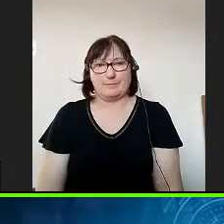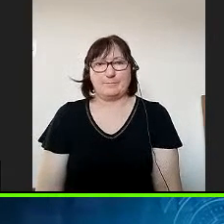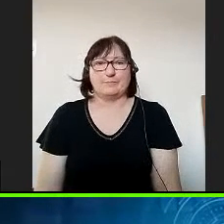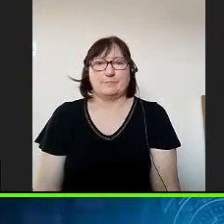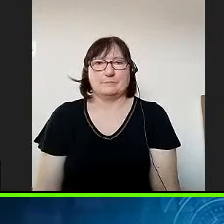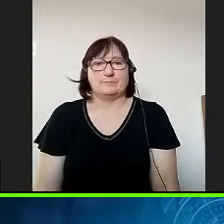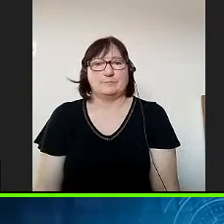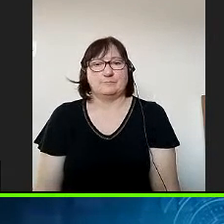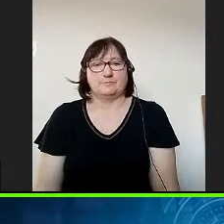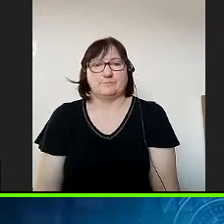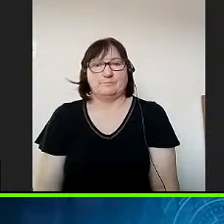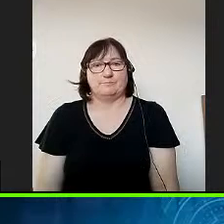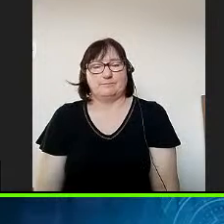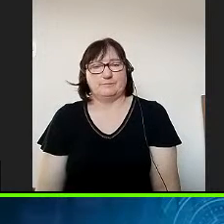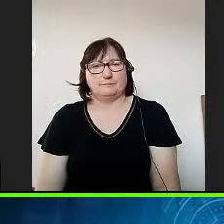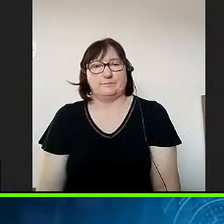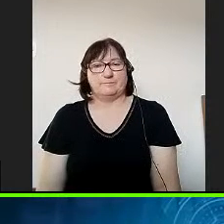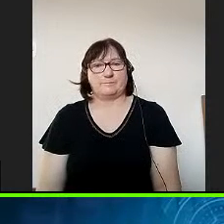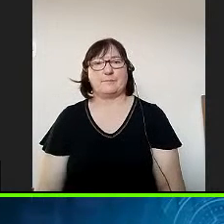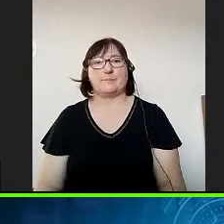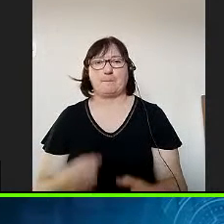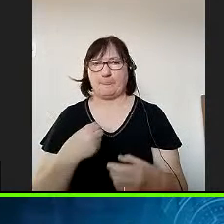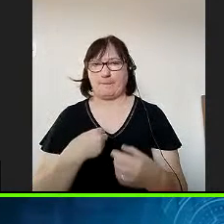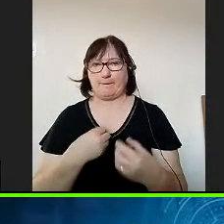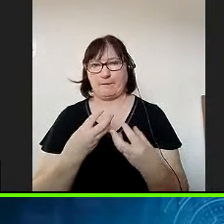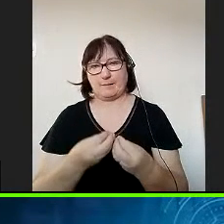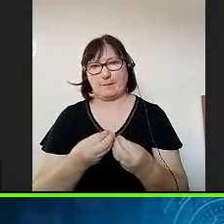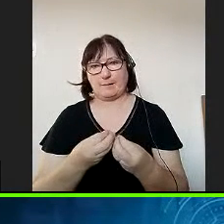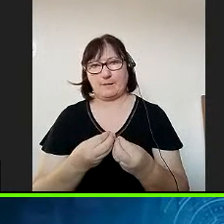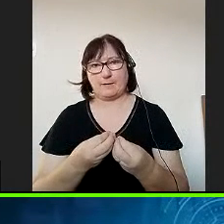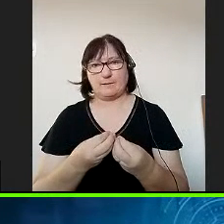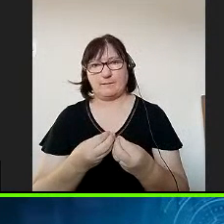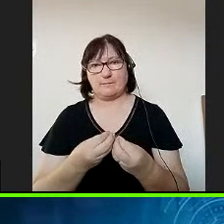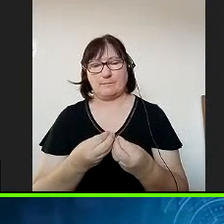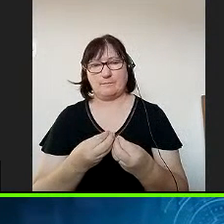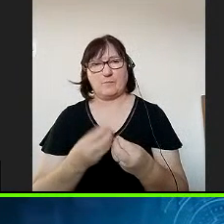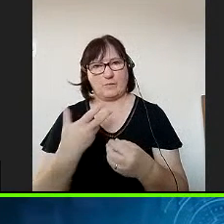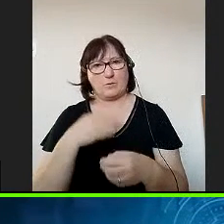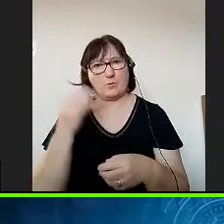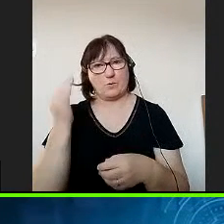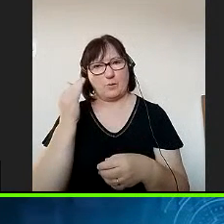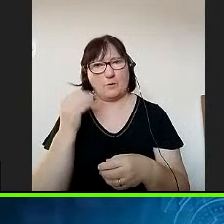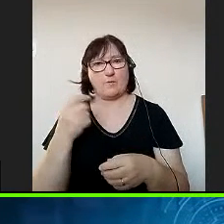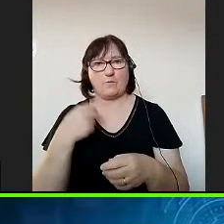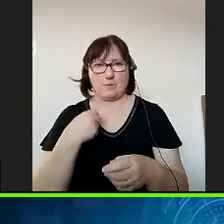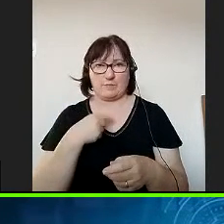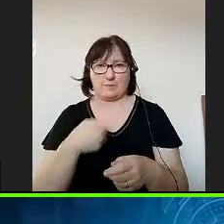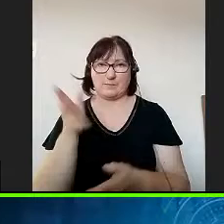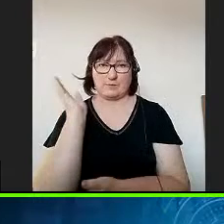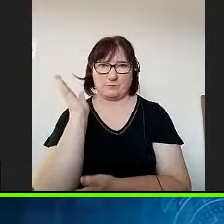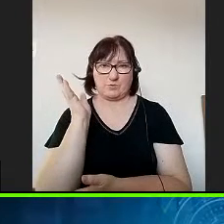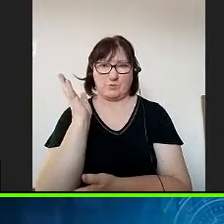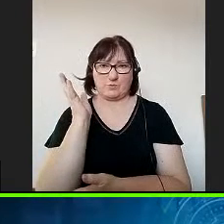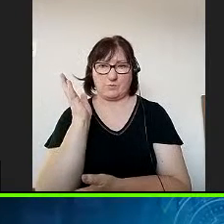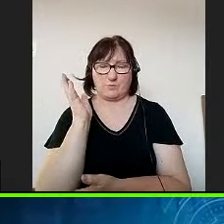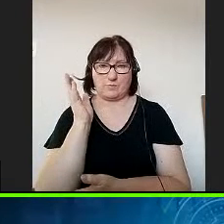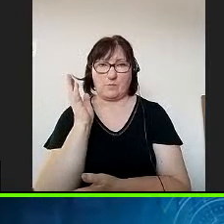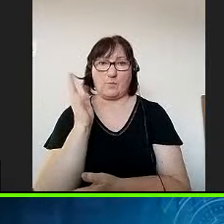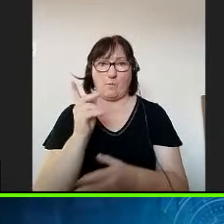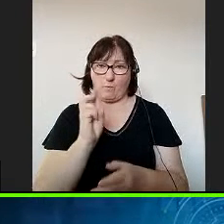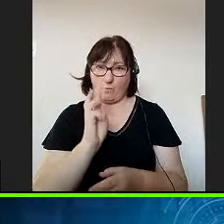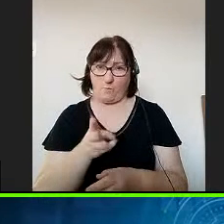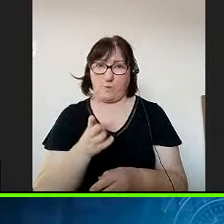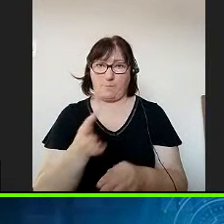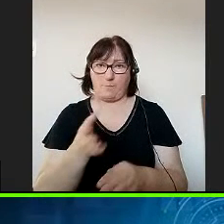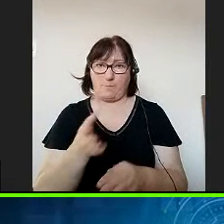is, we're getting quite a few of this, is whether we're going to be making this presentation available on our website. So